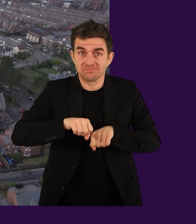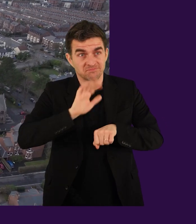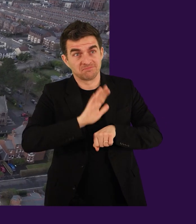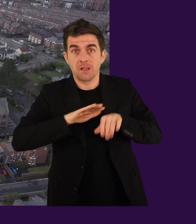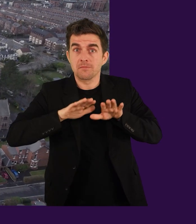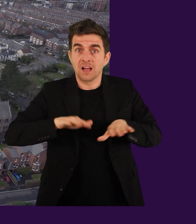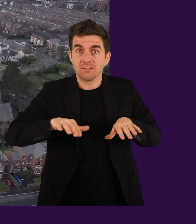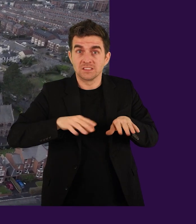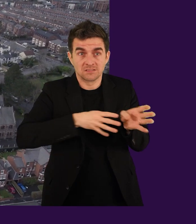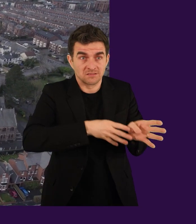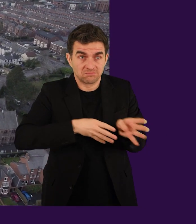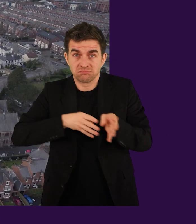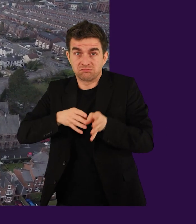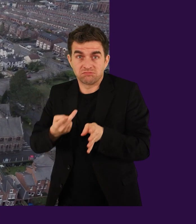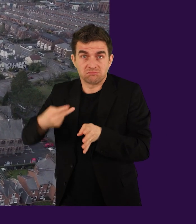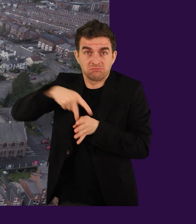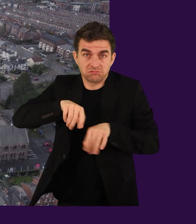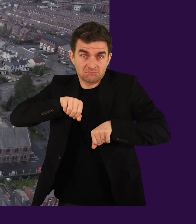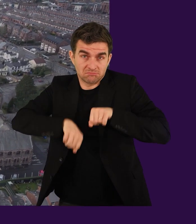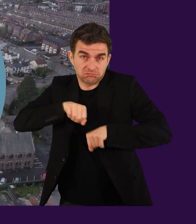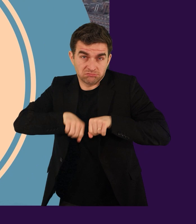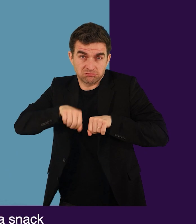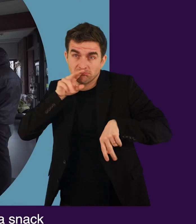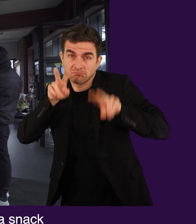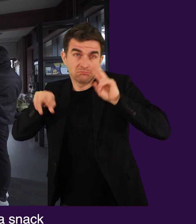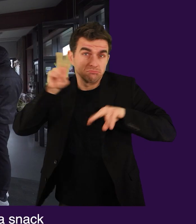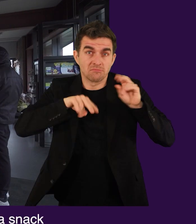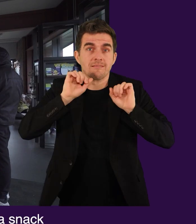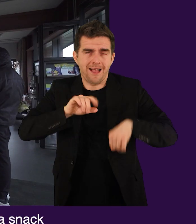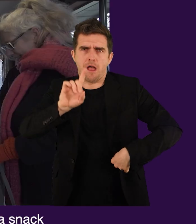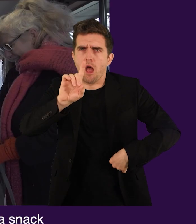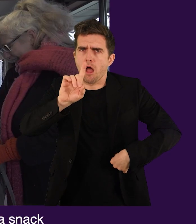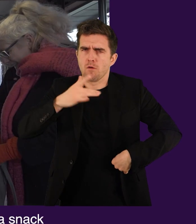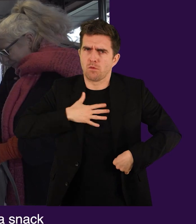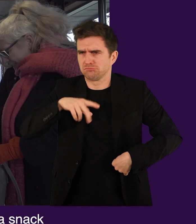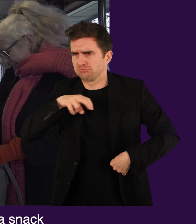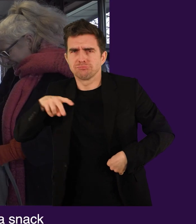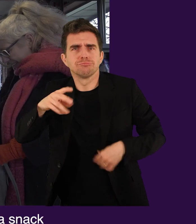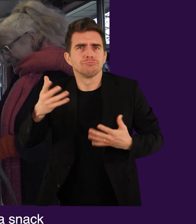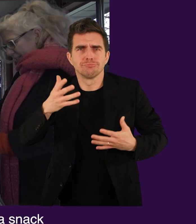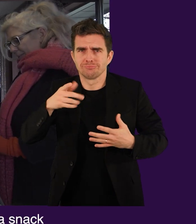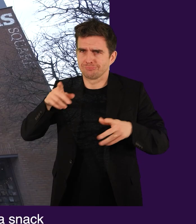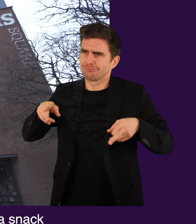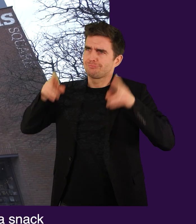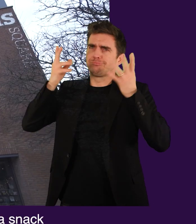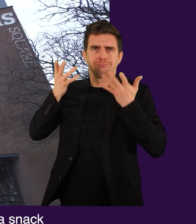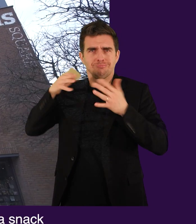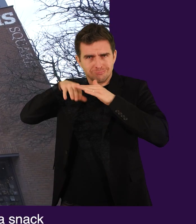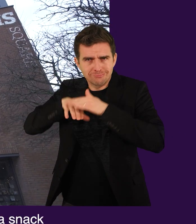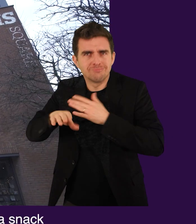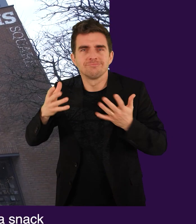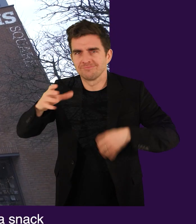venture further into the Connswater Greenway. But first, we grab a drink and a snack from the East